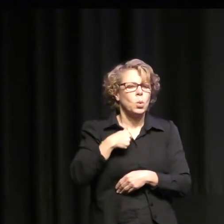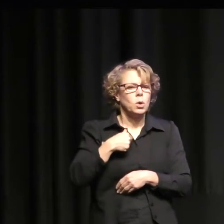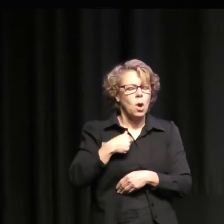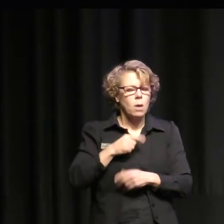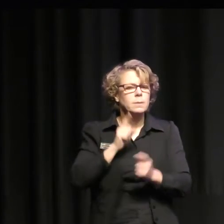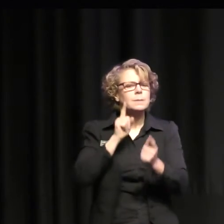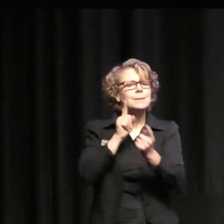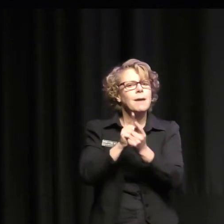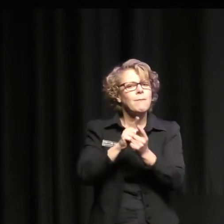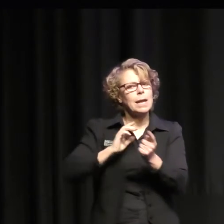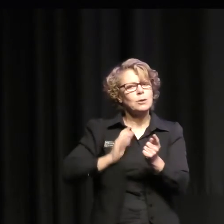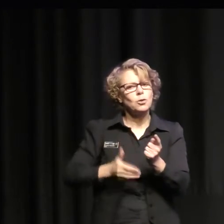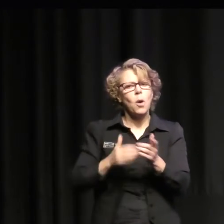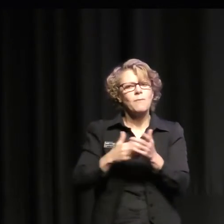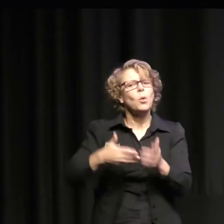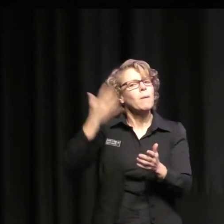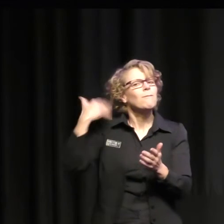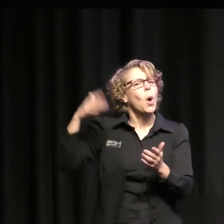future.